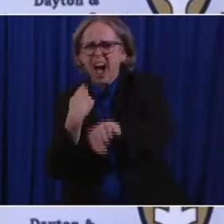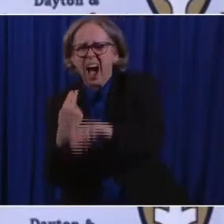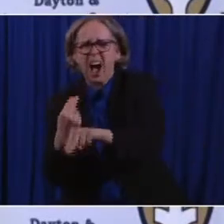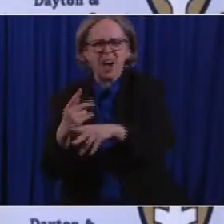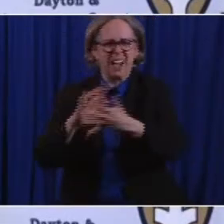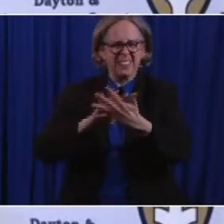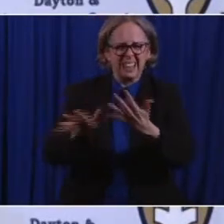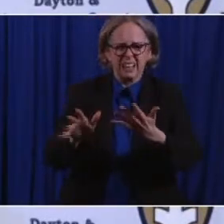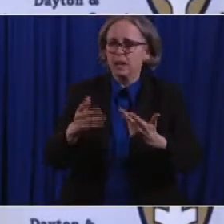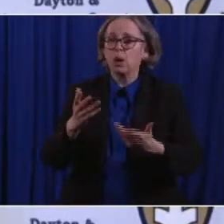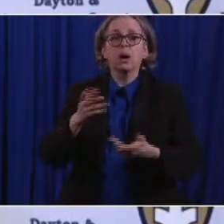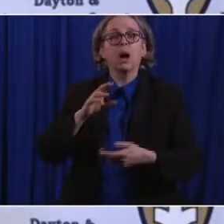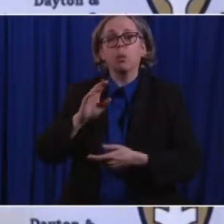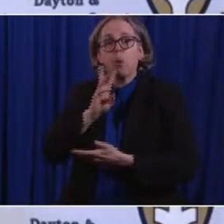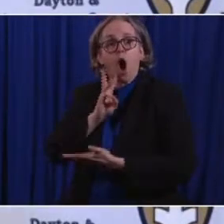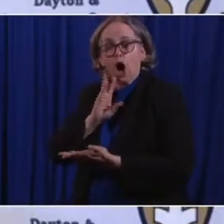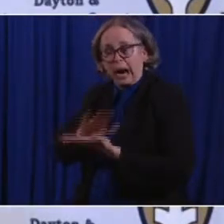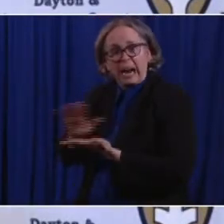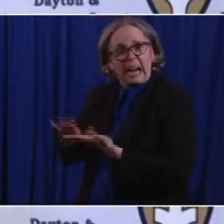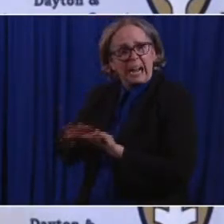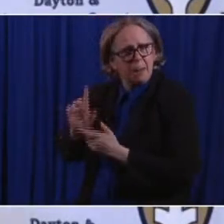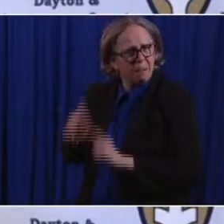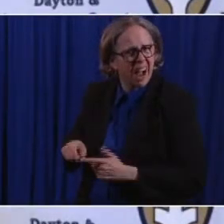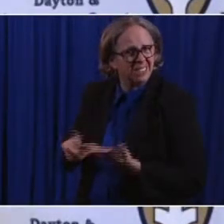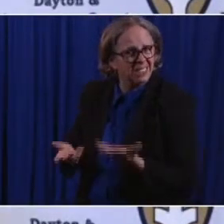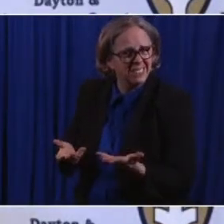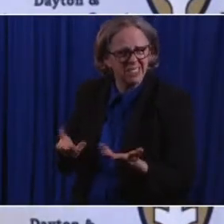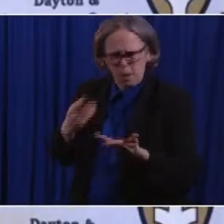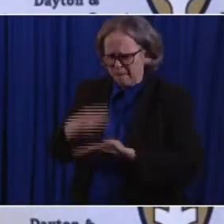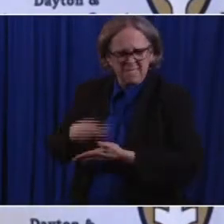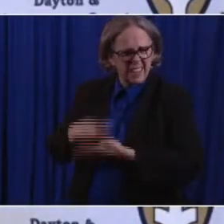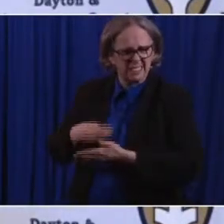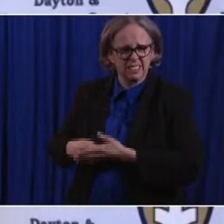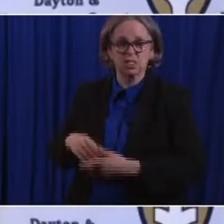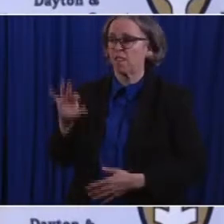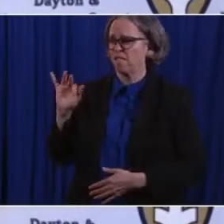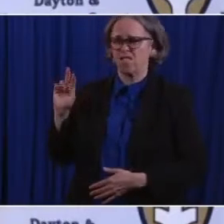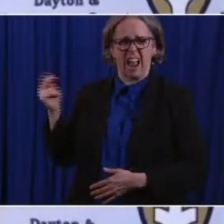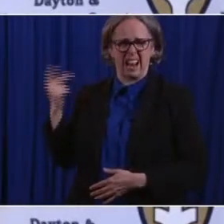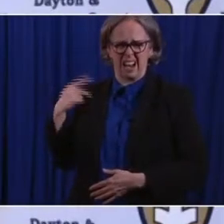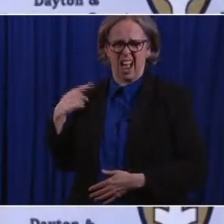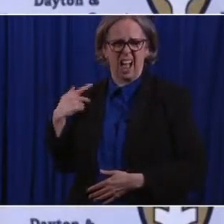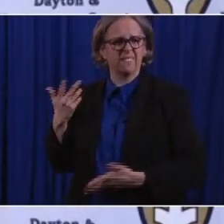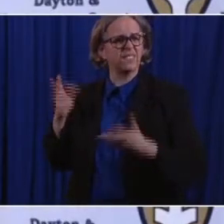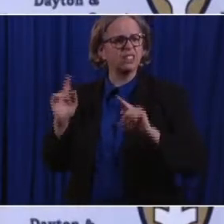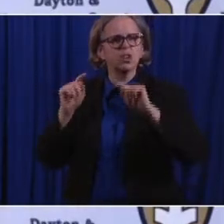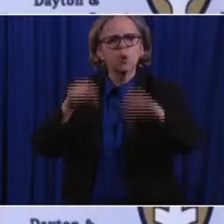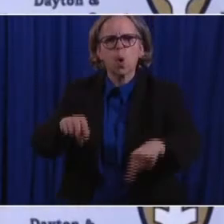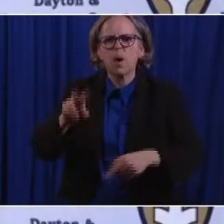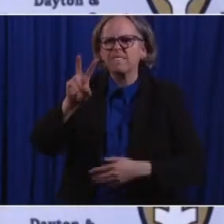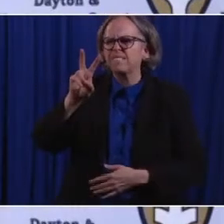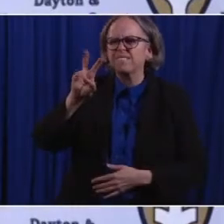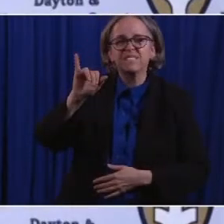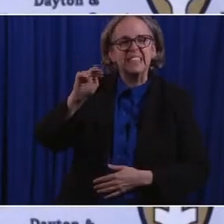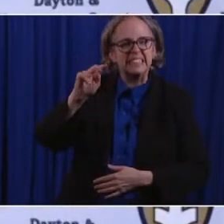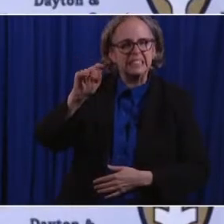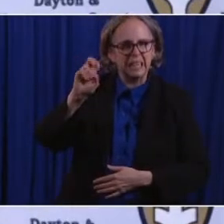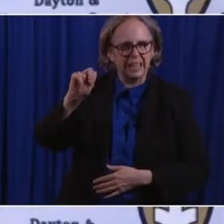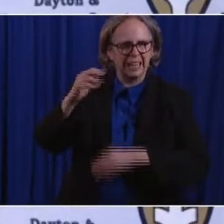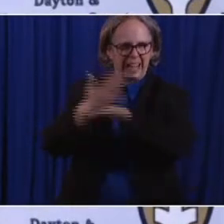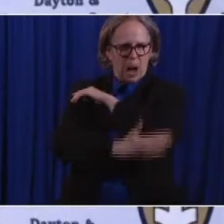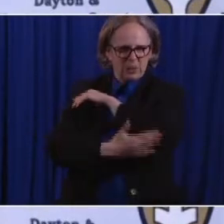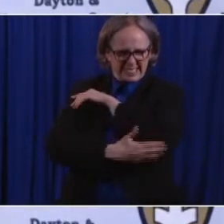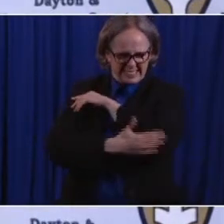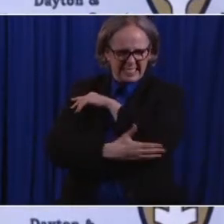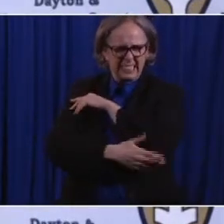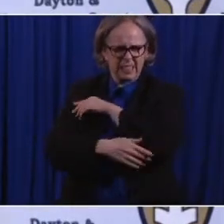water. Fran and I were in Vinton County, and they told us about a